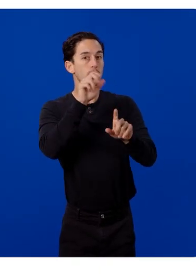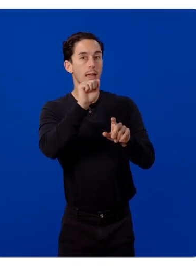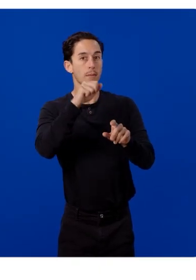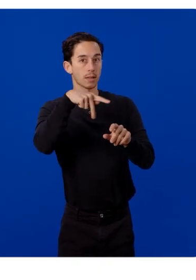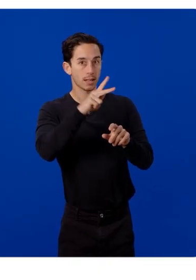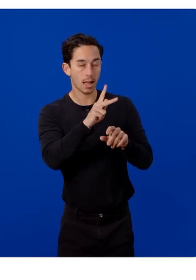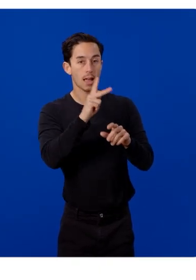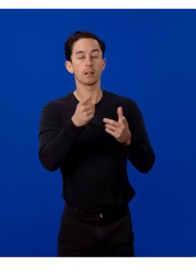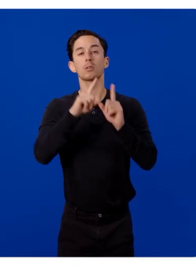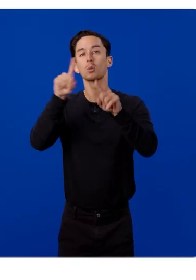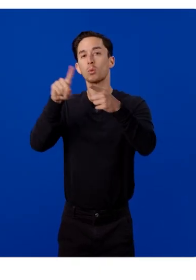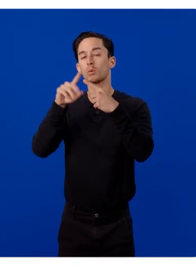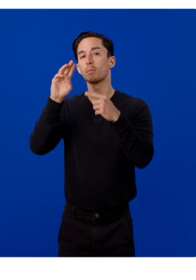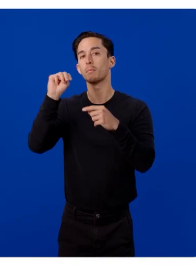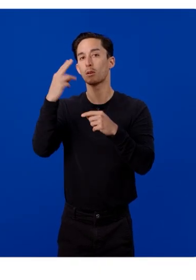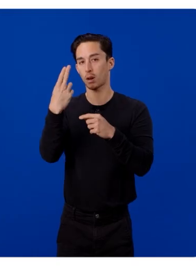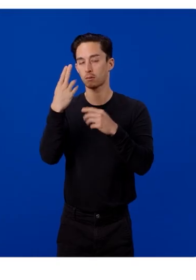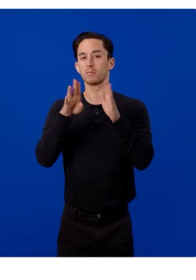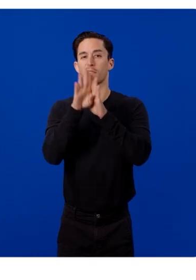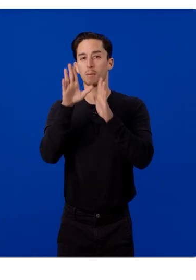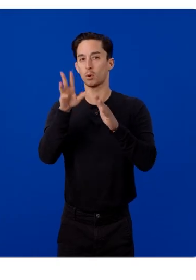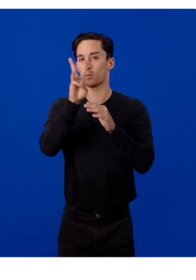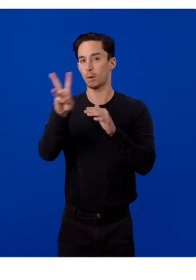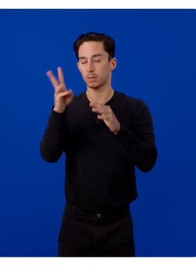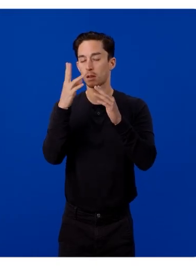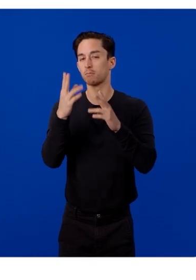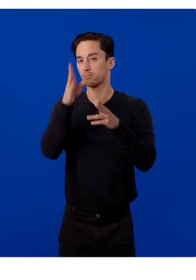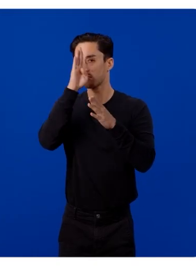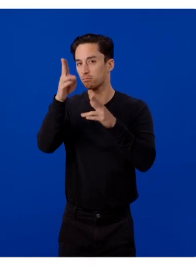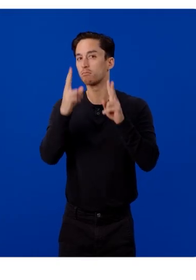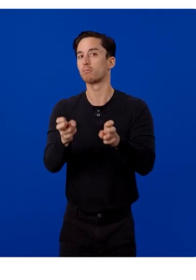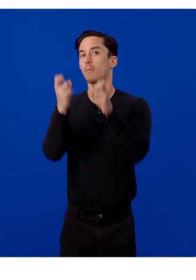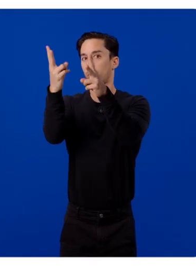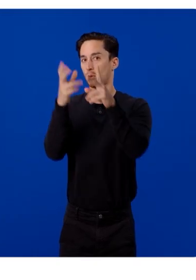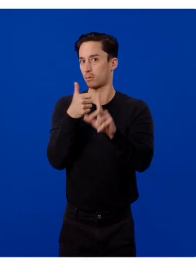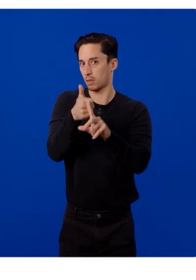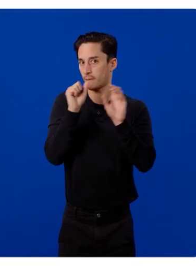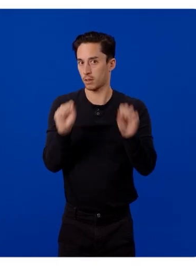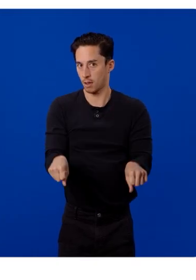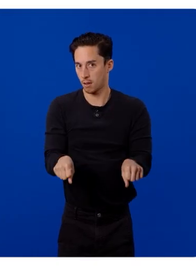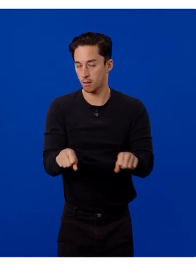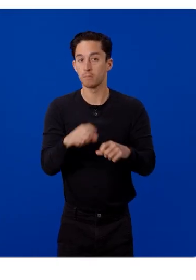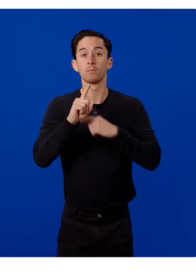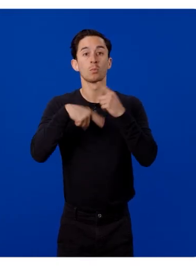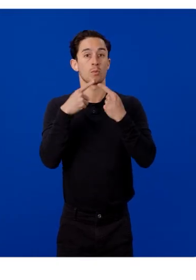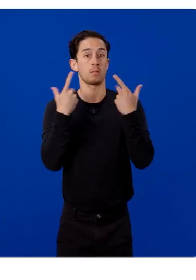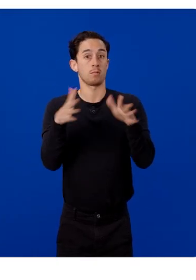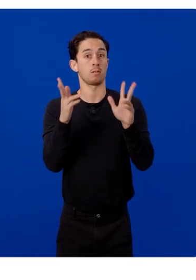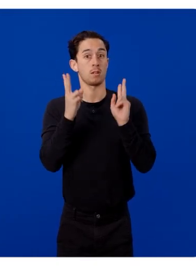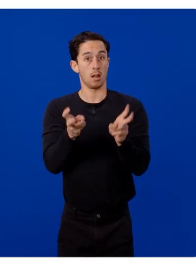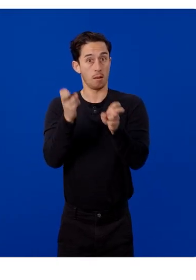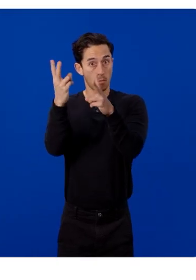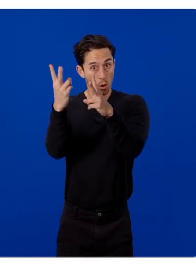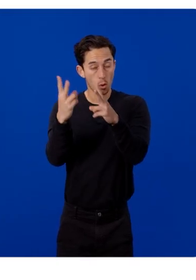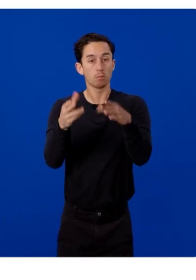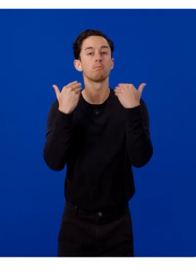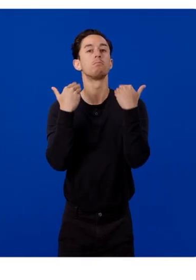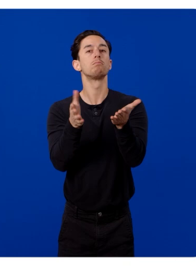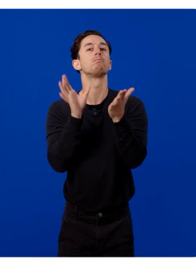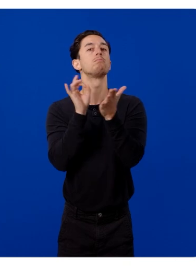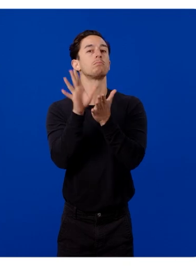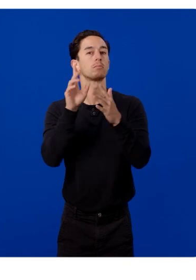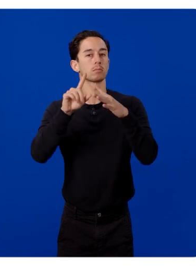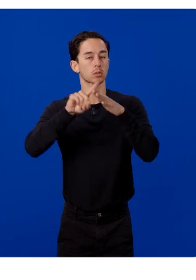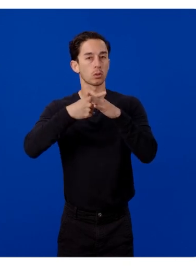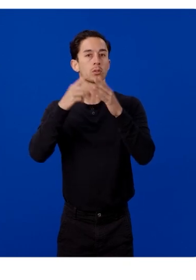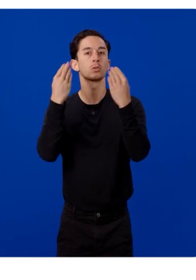go to the Meta Horizon developer website and upload them directly. Once uploaded, then you can kick off the store